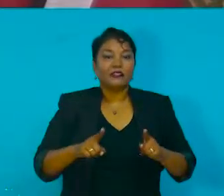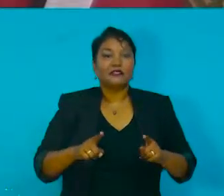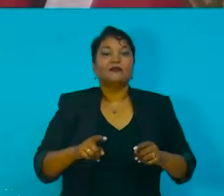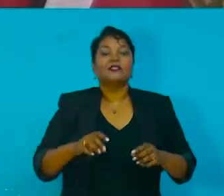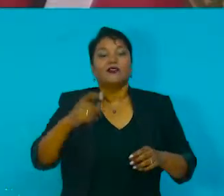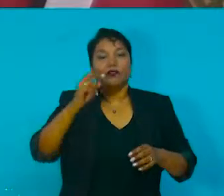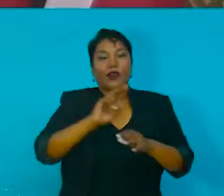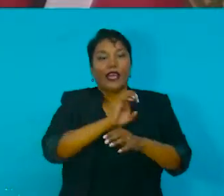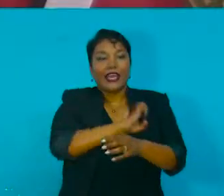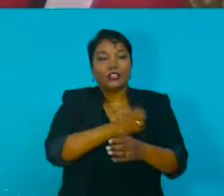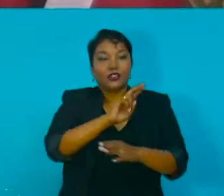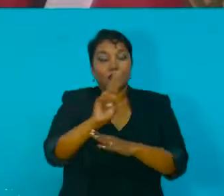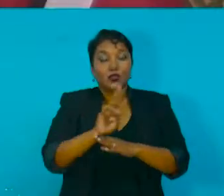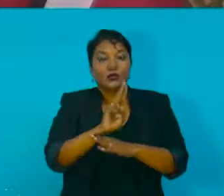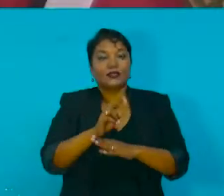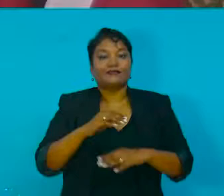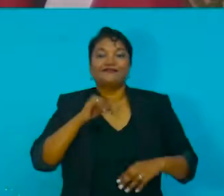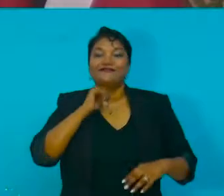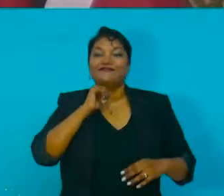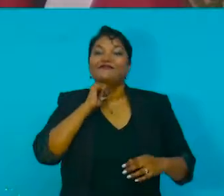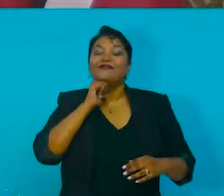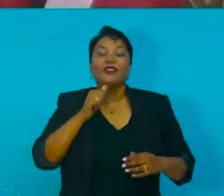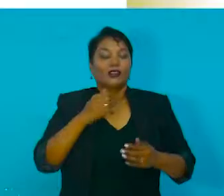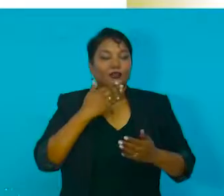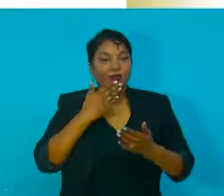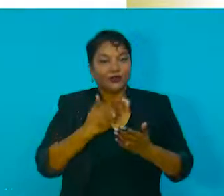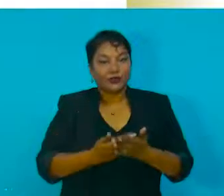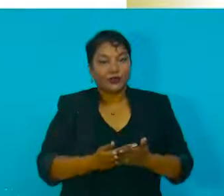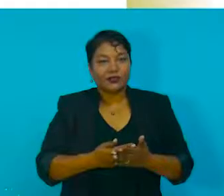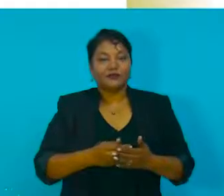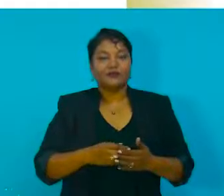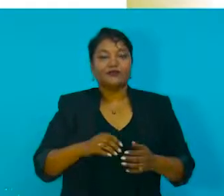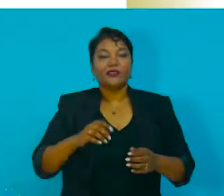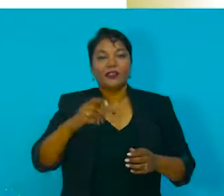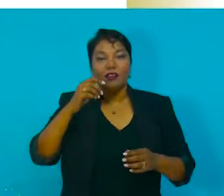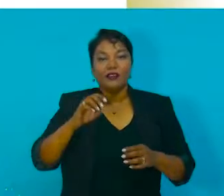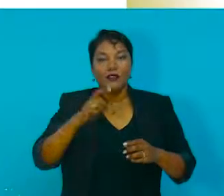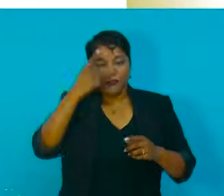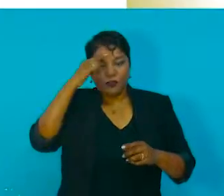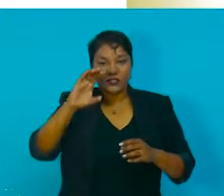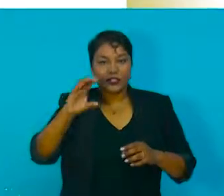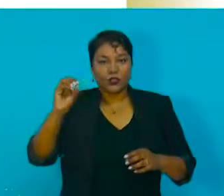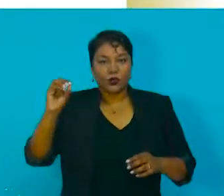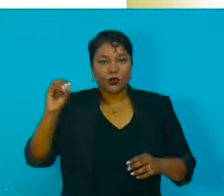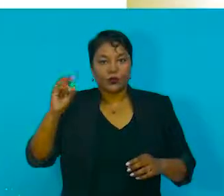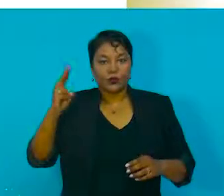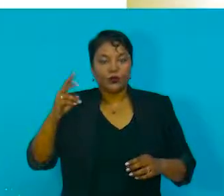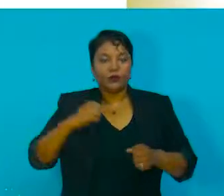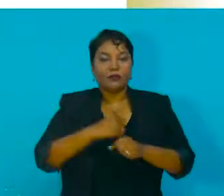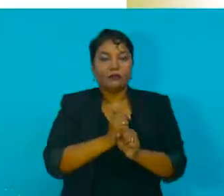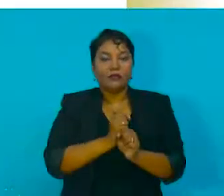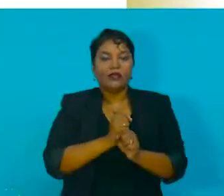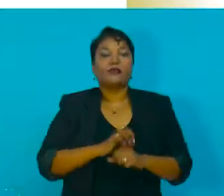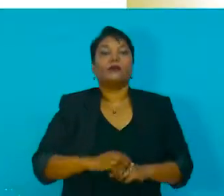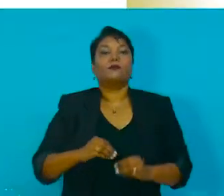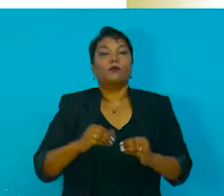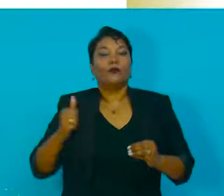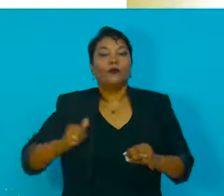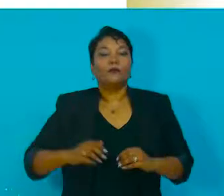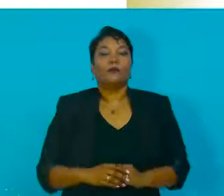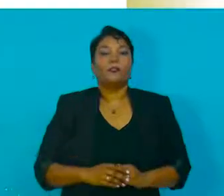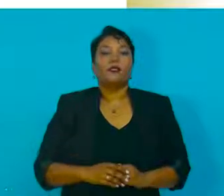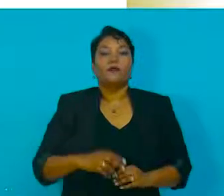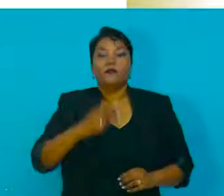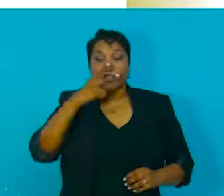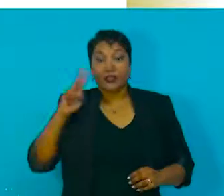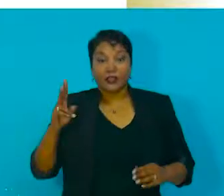look at the last bullet, which speaks to digital TV transmitters, traditionally, they have